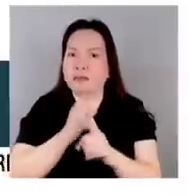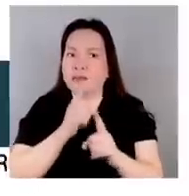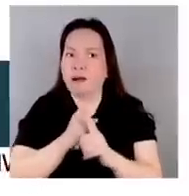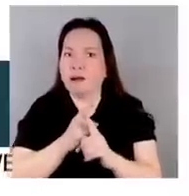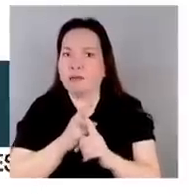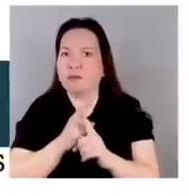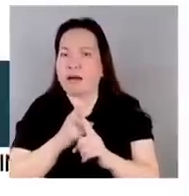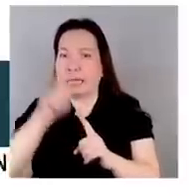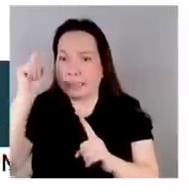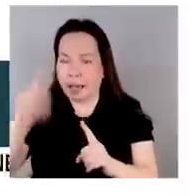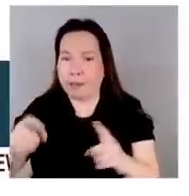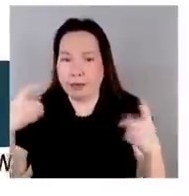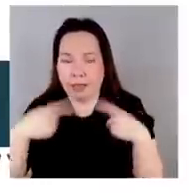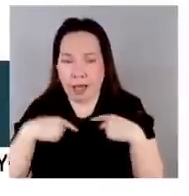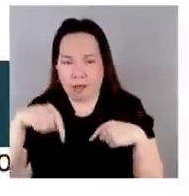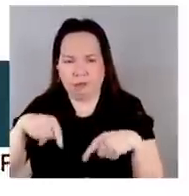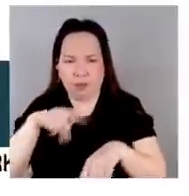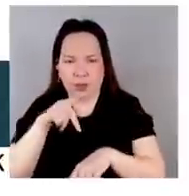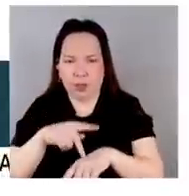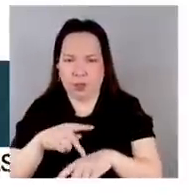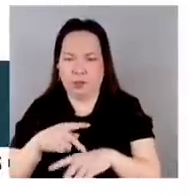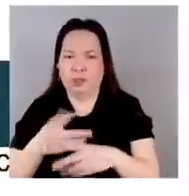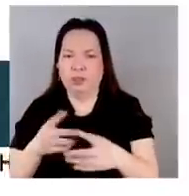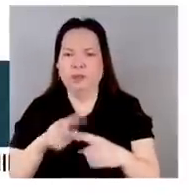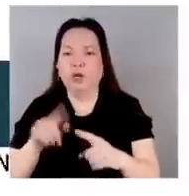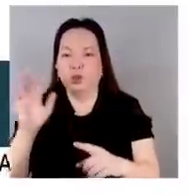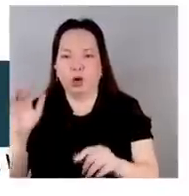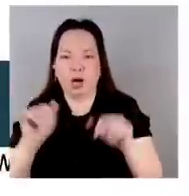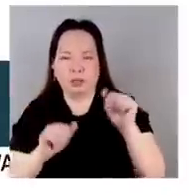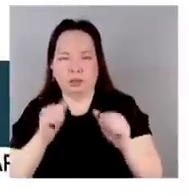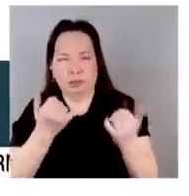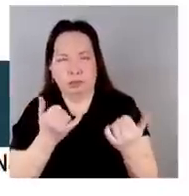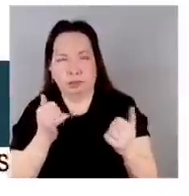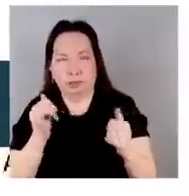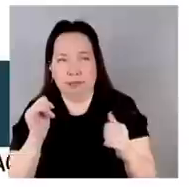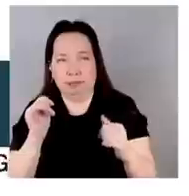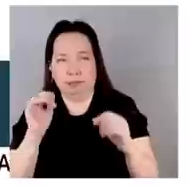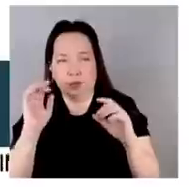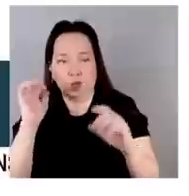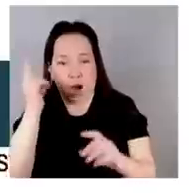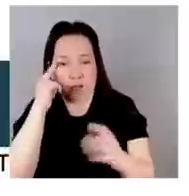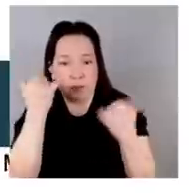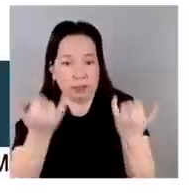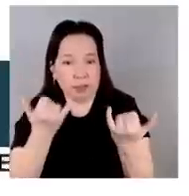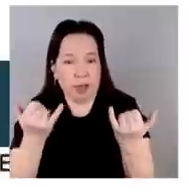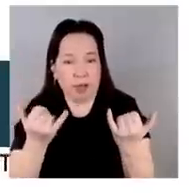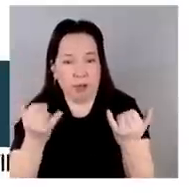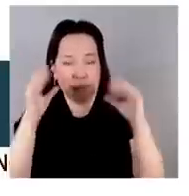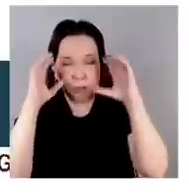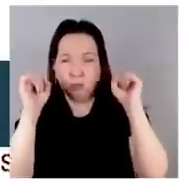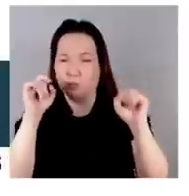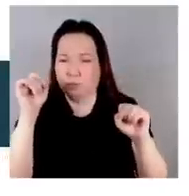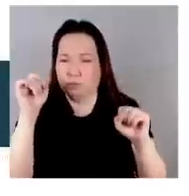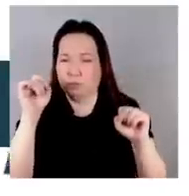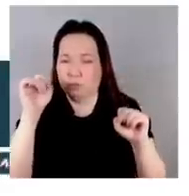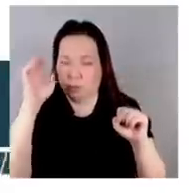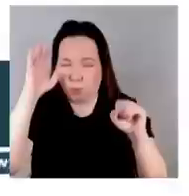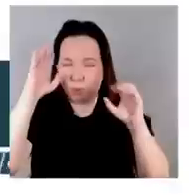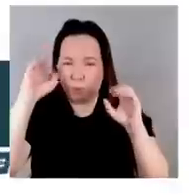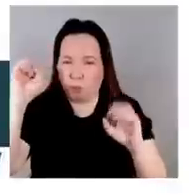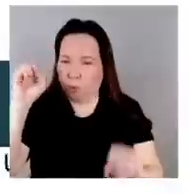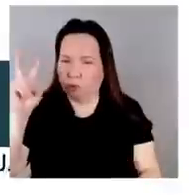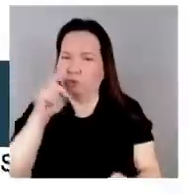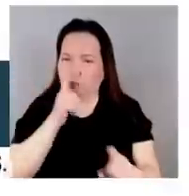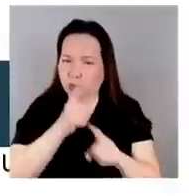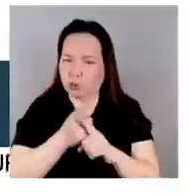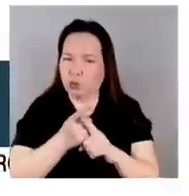Philippines. What is your assessment of how this current administration is upholding human rights here in the